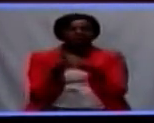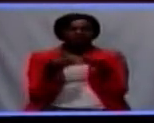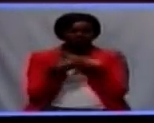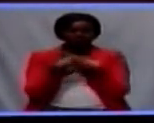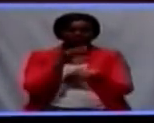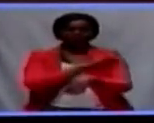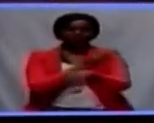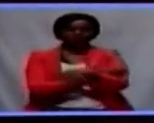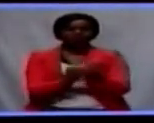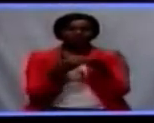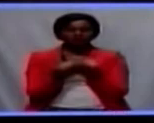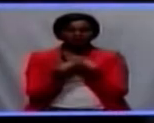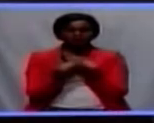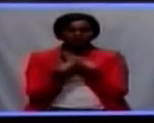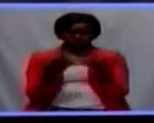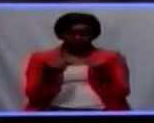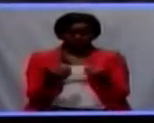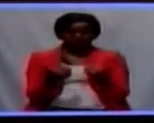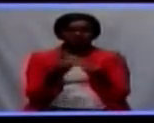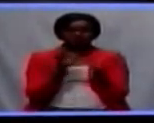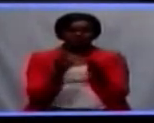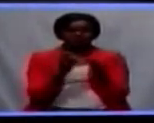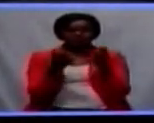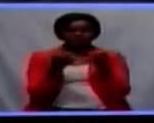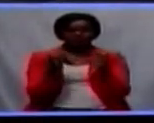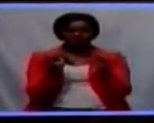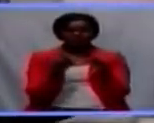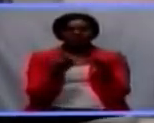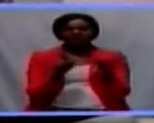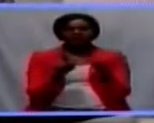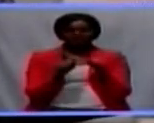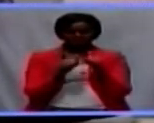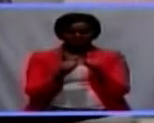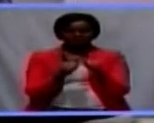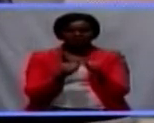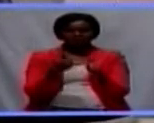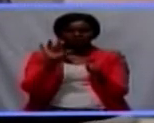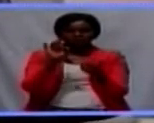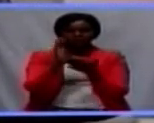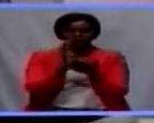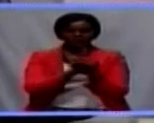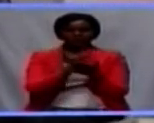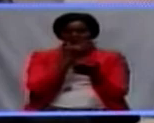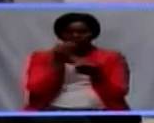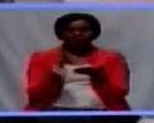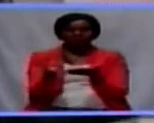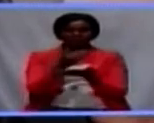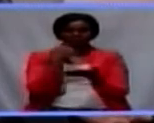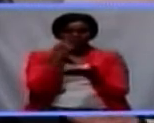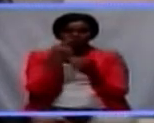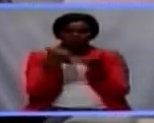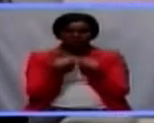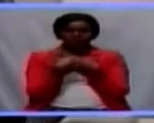powers. Even now, if we wanted, we would have gone that route to say, this 8 billion, let's collect it. Whoever owes, we